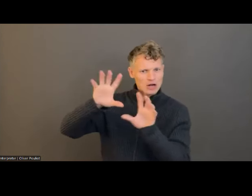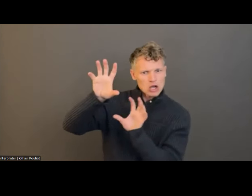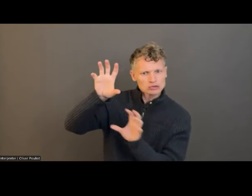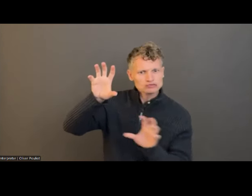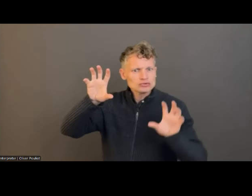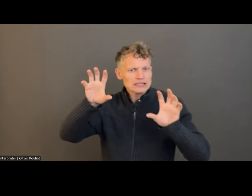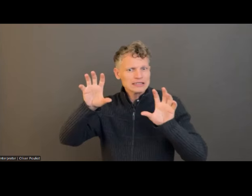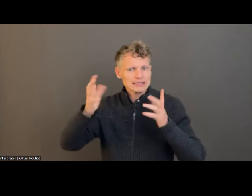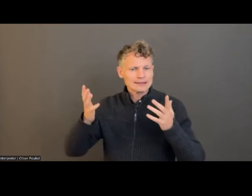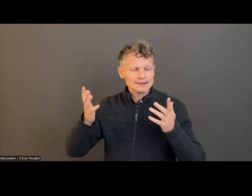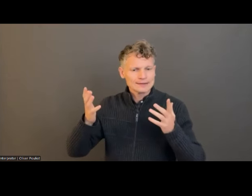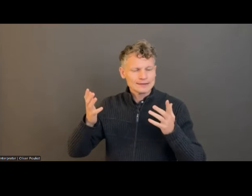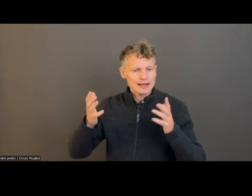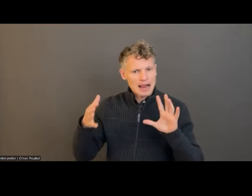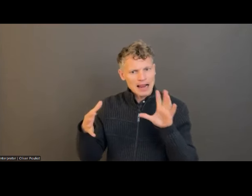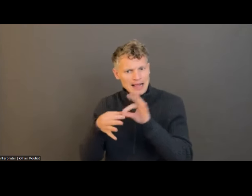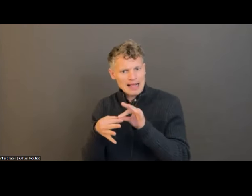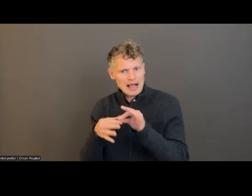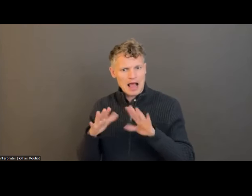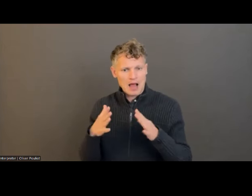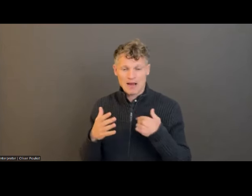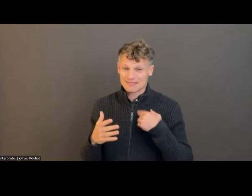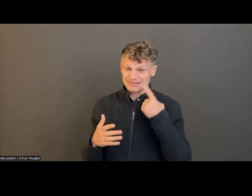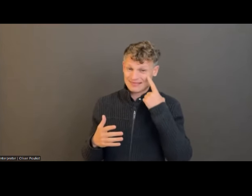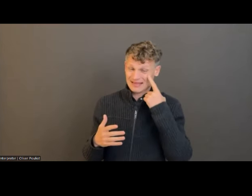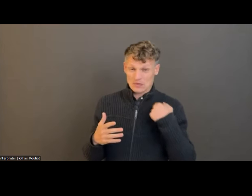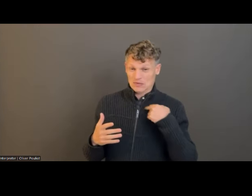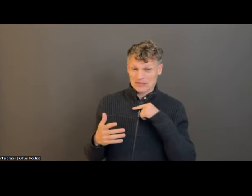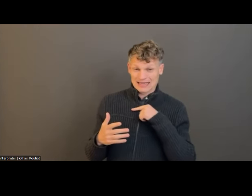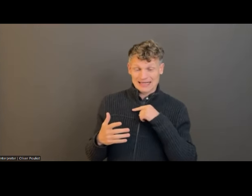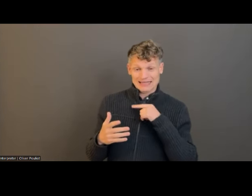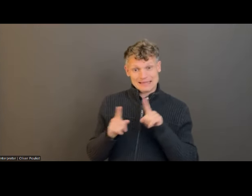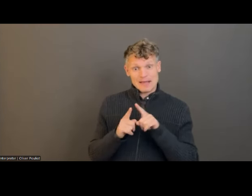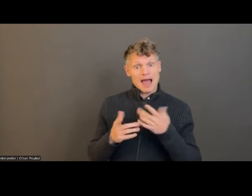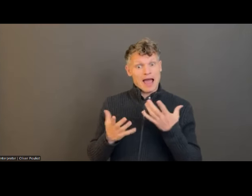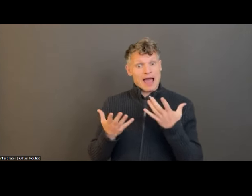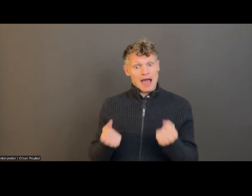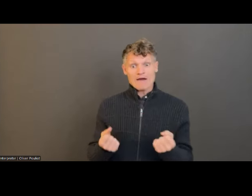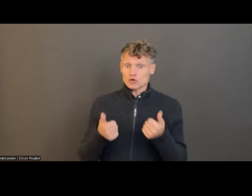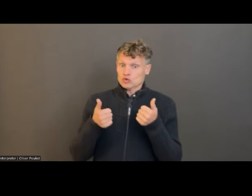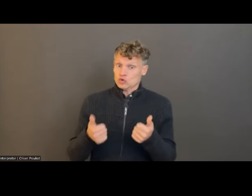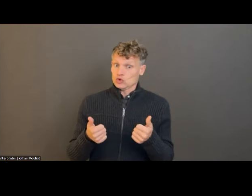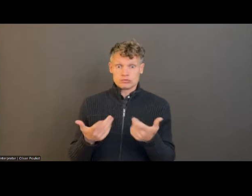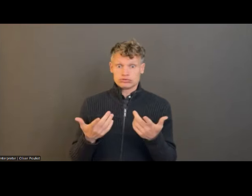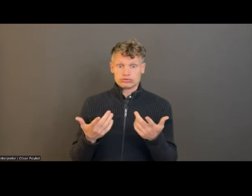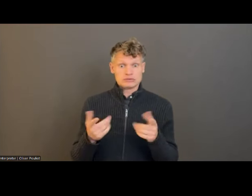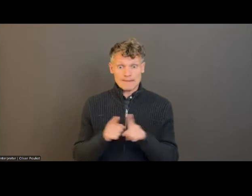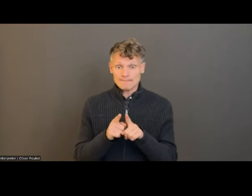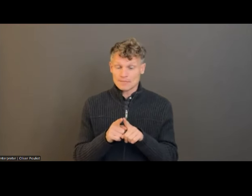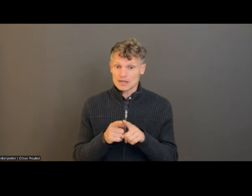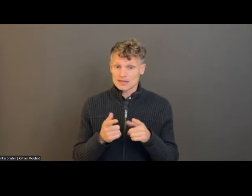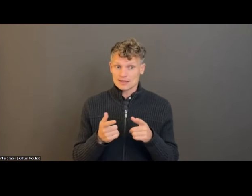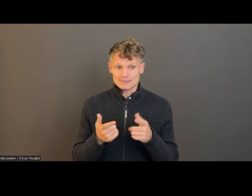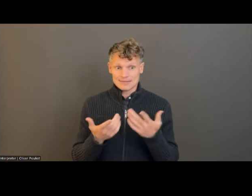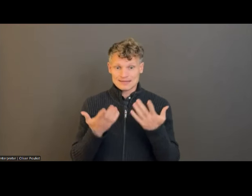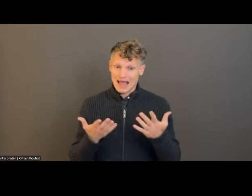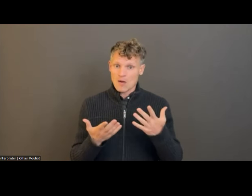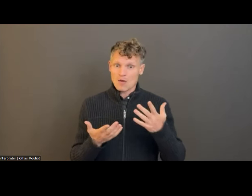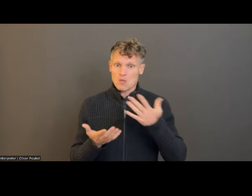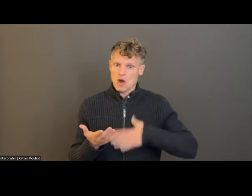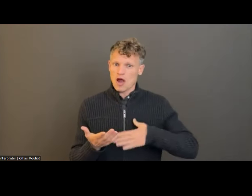we can put those additional lenses on top of the programs that are working very hard for the elimination of communicable